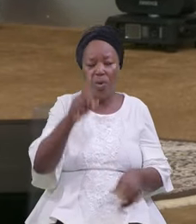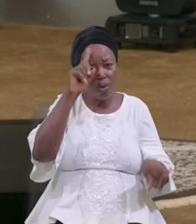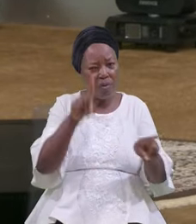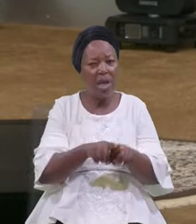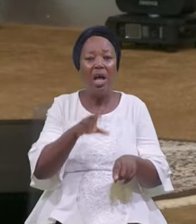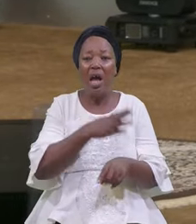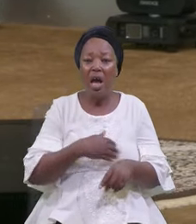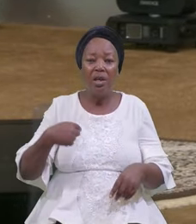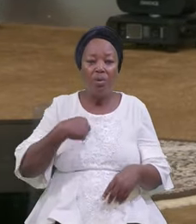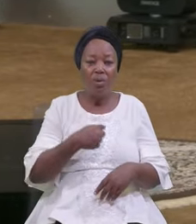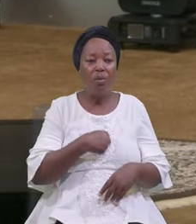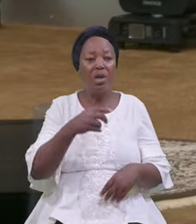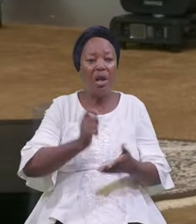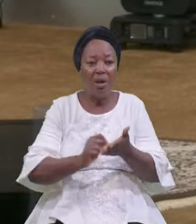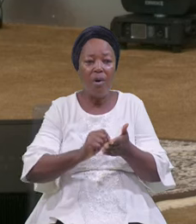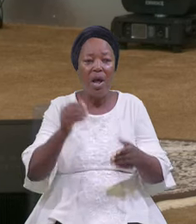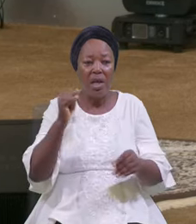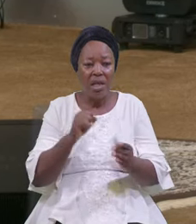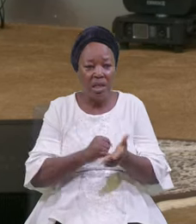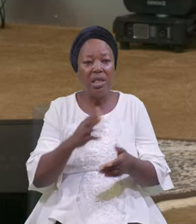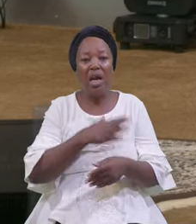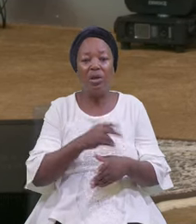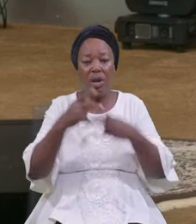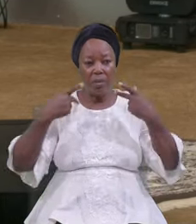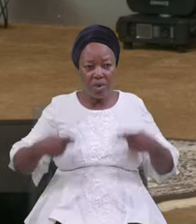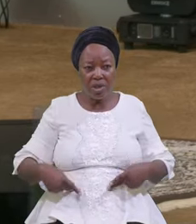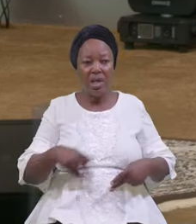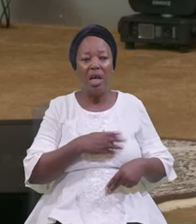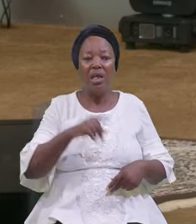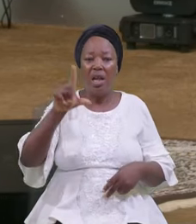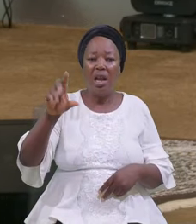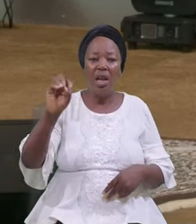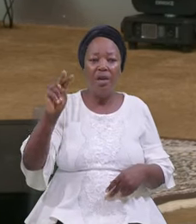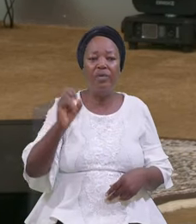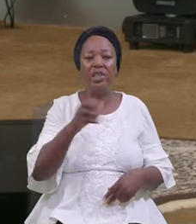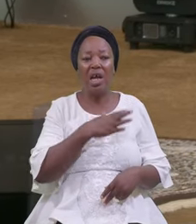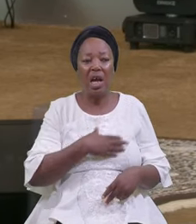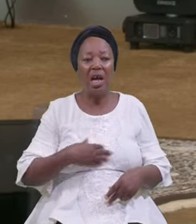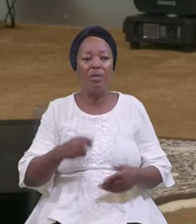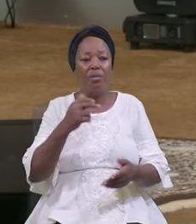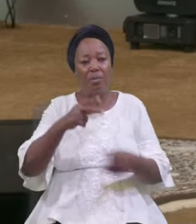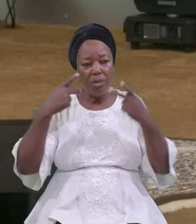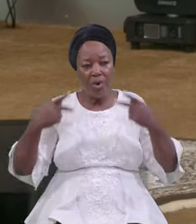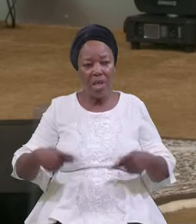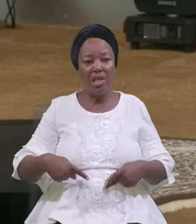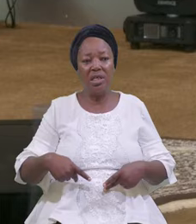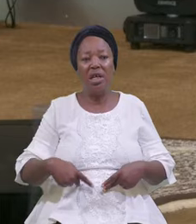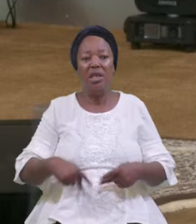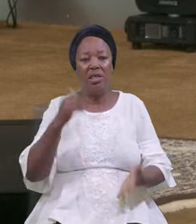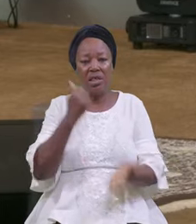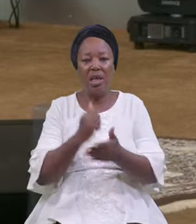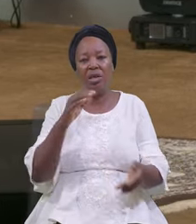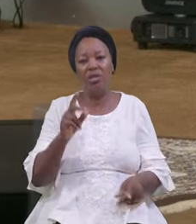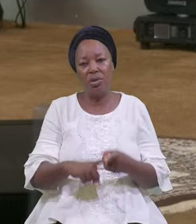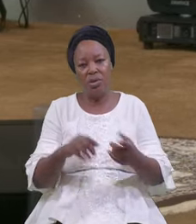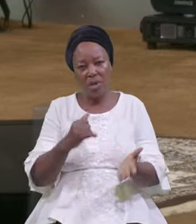we write it, and our princes and the Levites and the priests seal unto it. And we're dividing